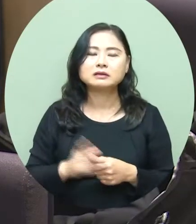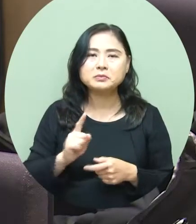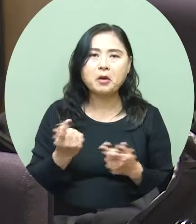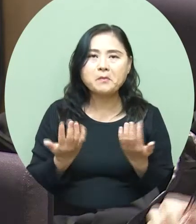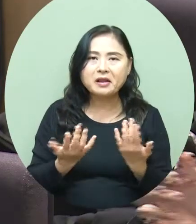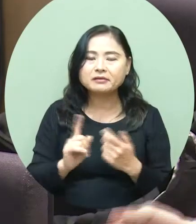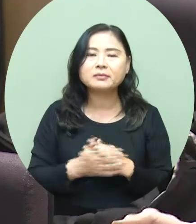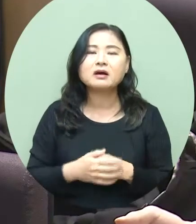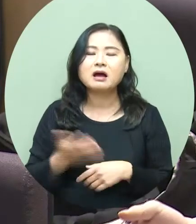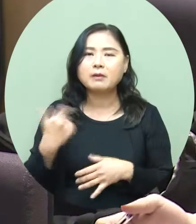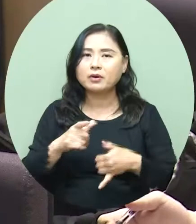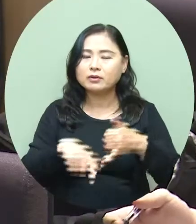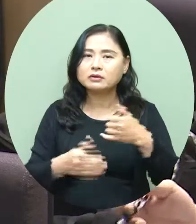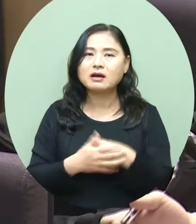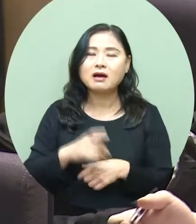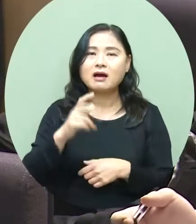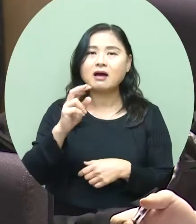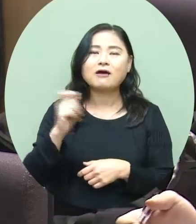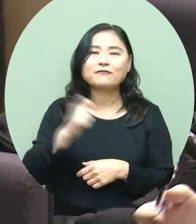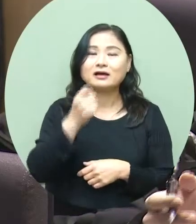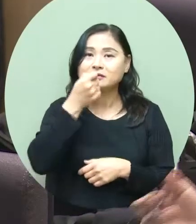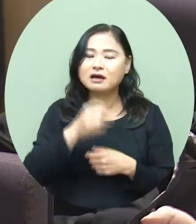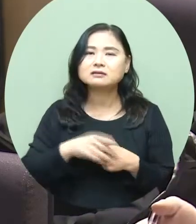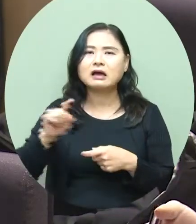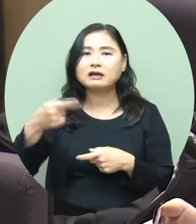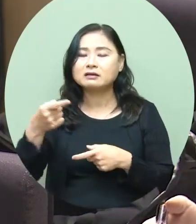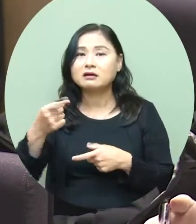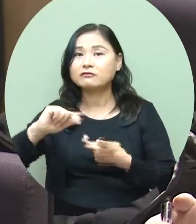cases. And then there are also cases